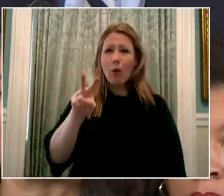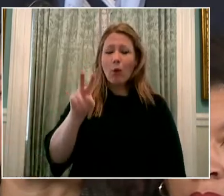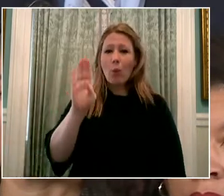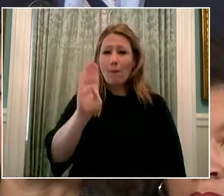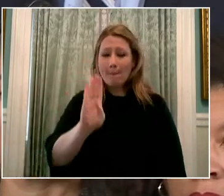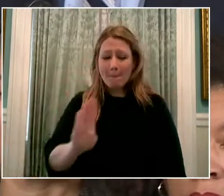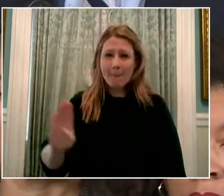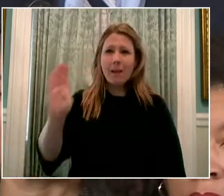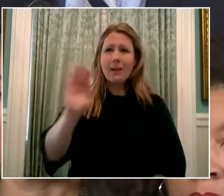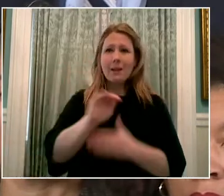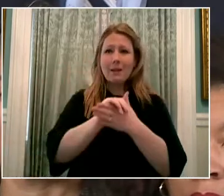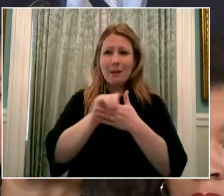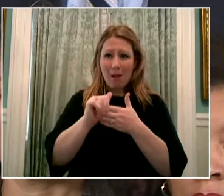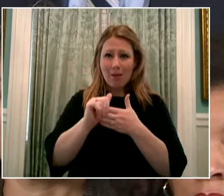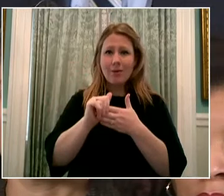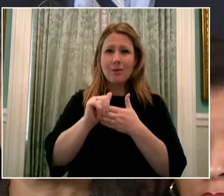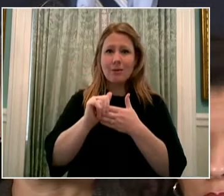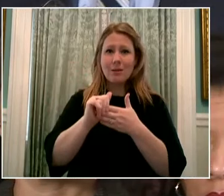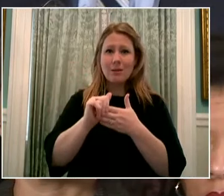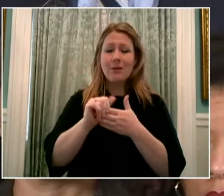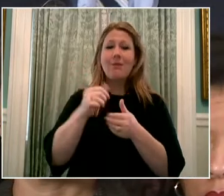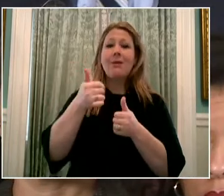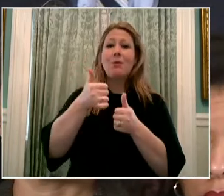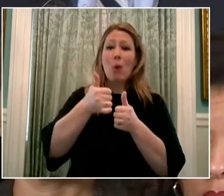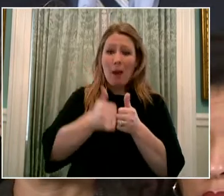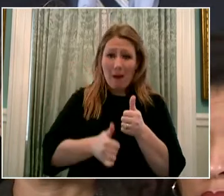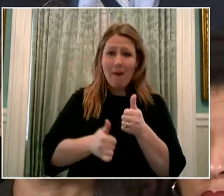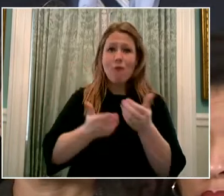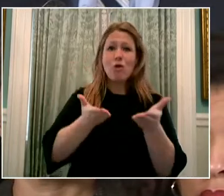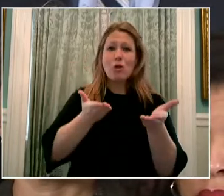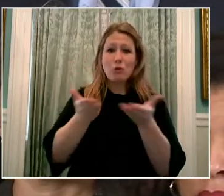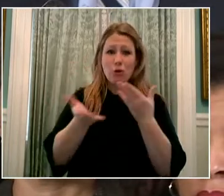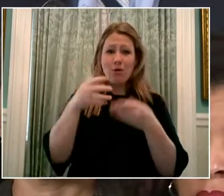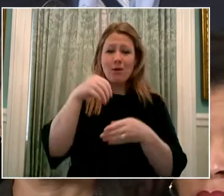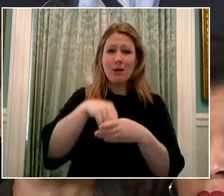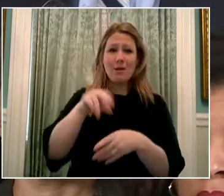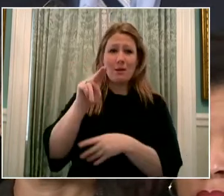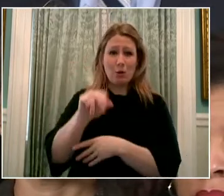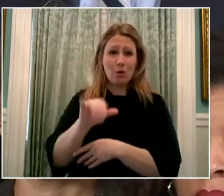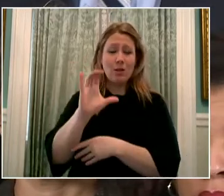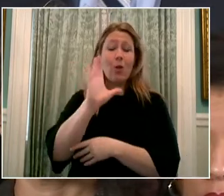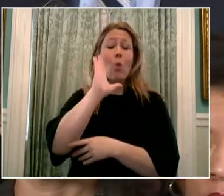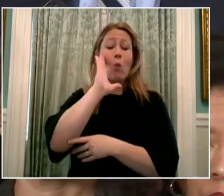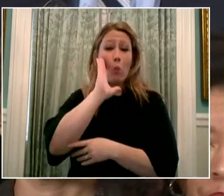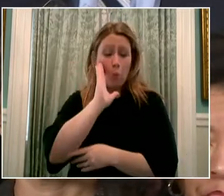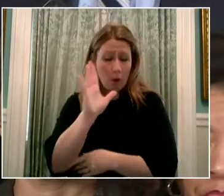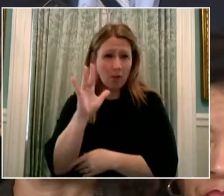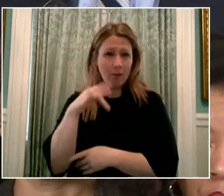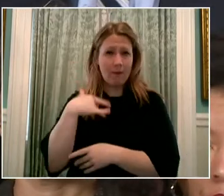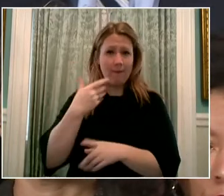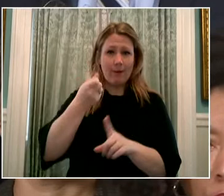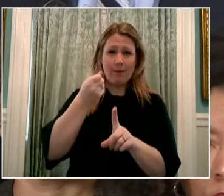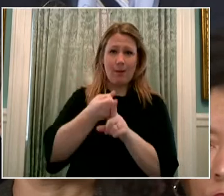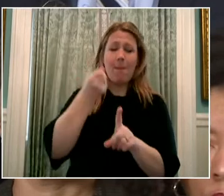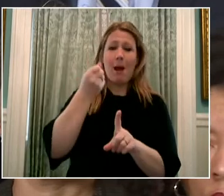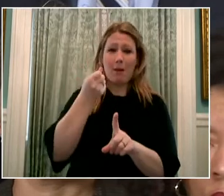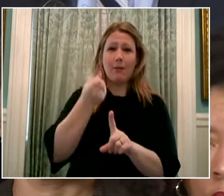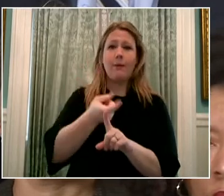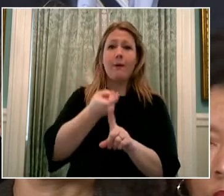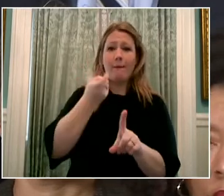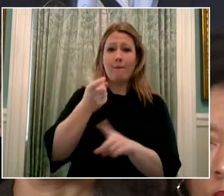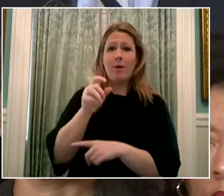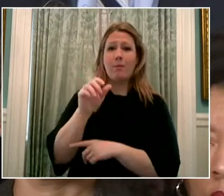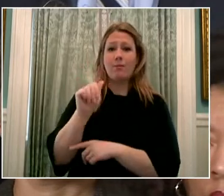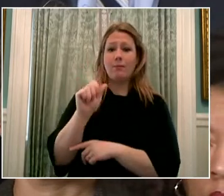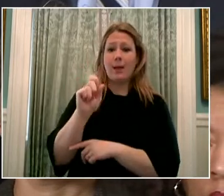to be impacted by the asylum seeker crisis. And I really want to even start off thanking Public